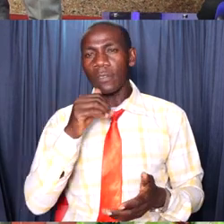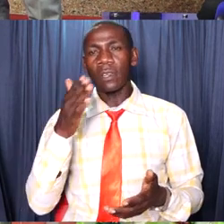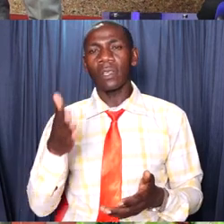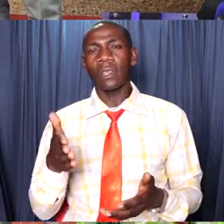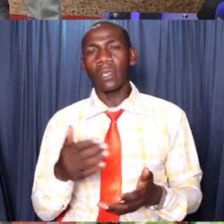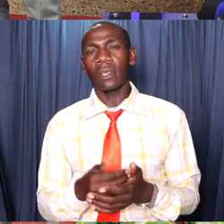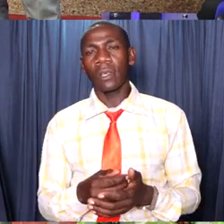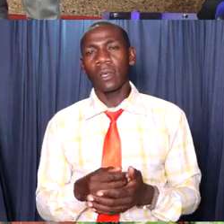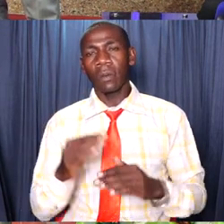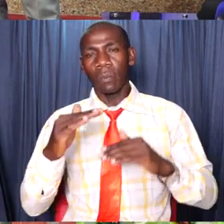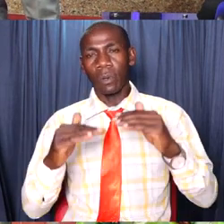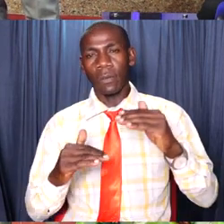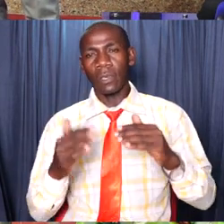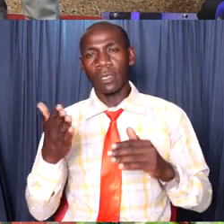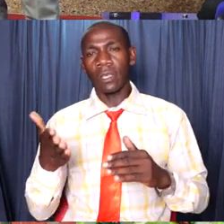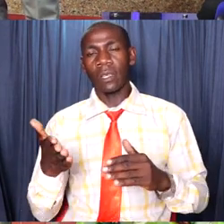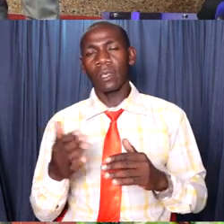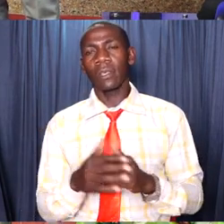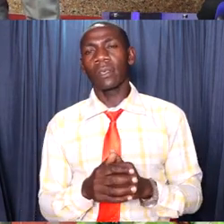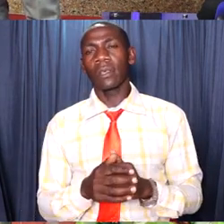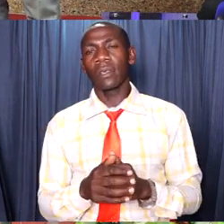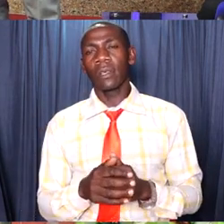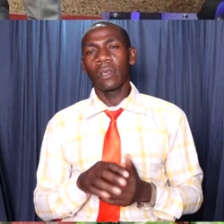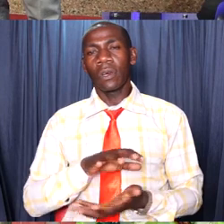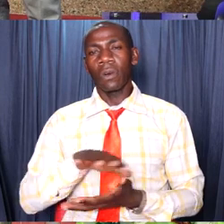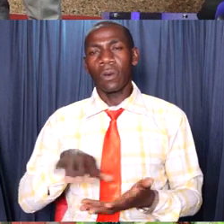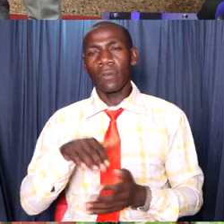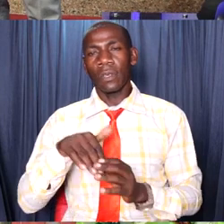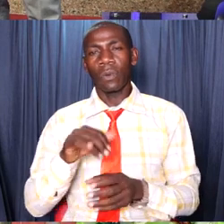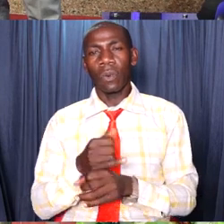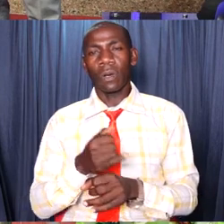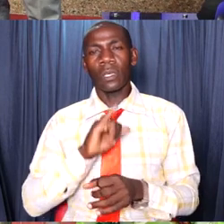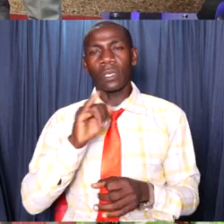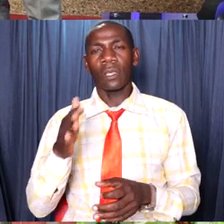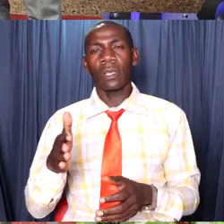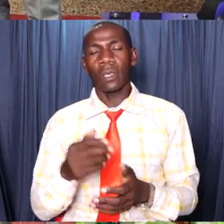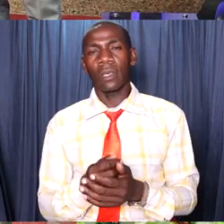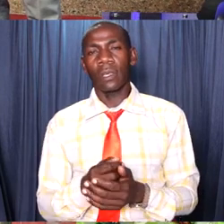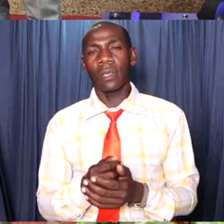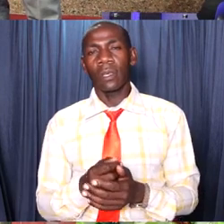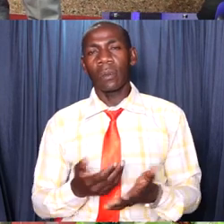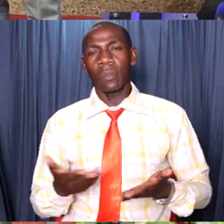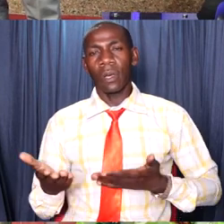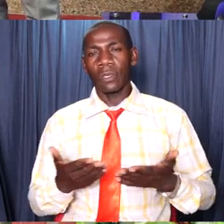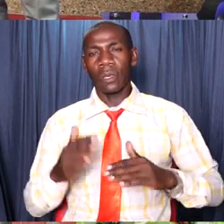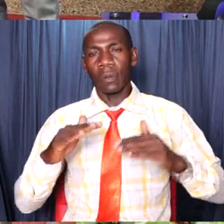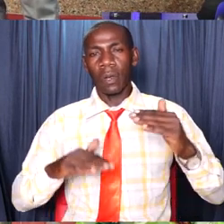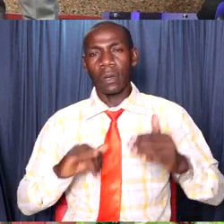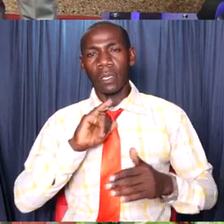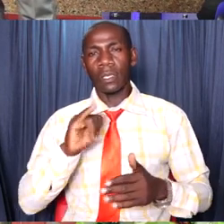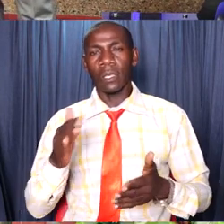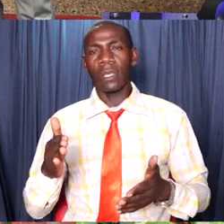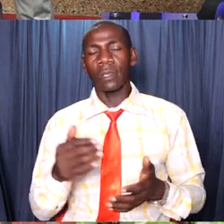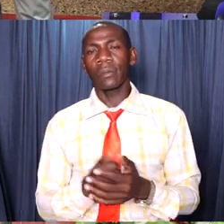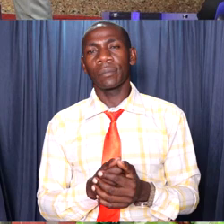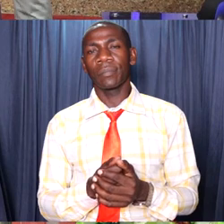there's tribulation. Kupungukiwa kuko. There's lacking in life. Misukosuko kazini iko. They are shaking in biashara kudidimia kuko. The business is